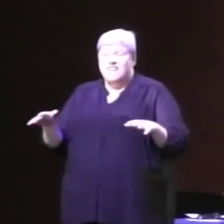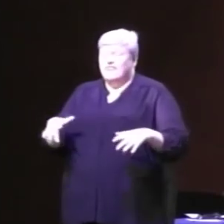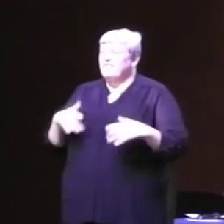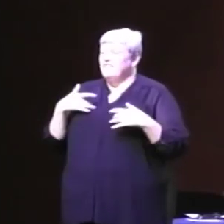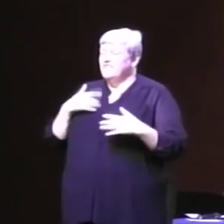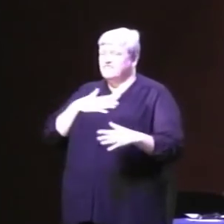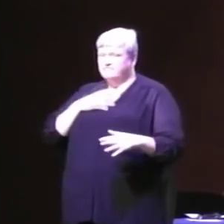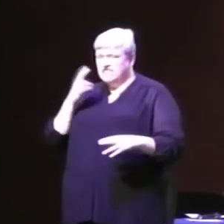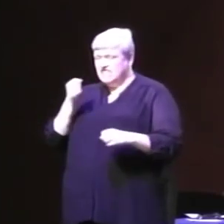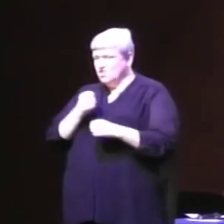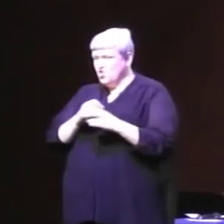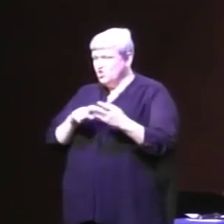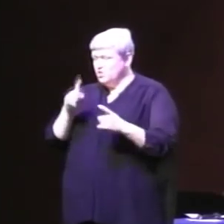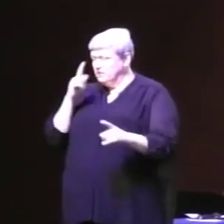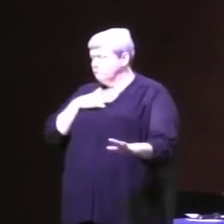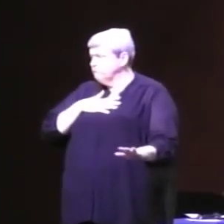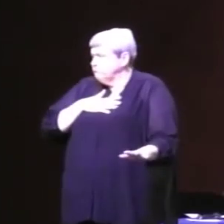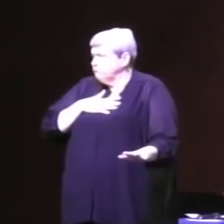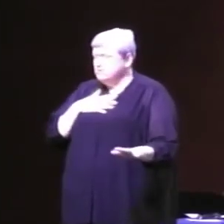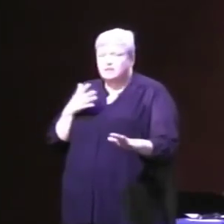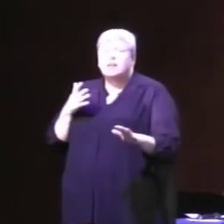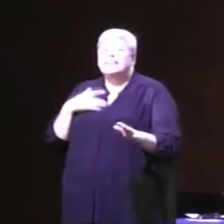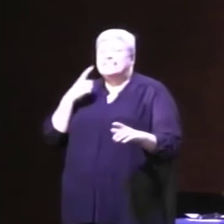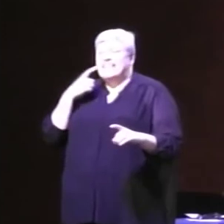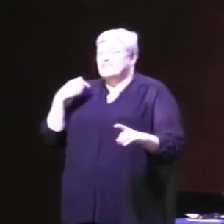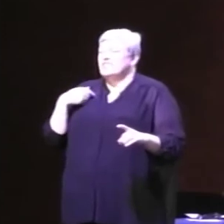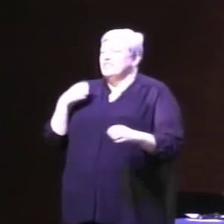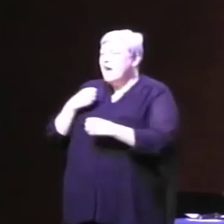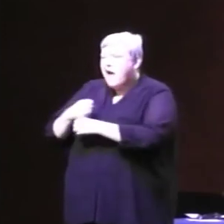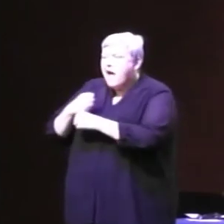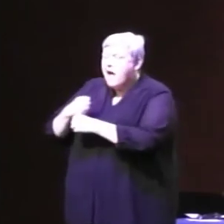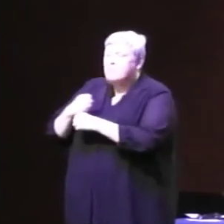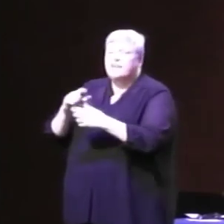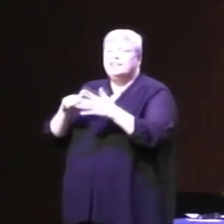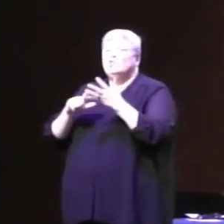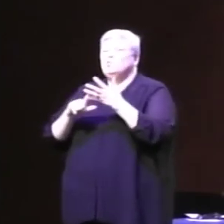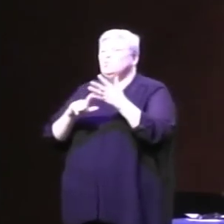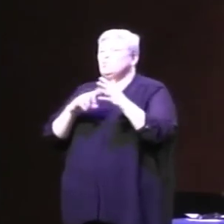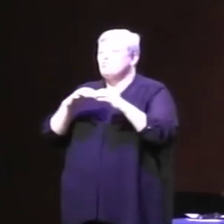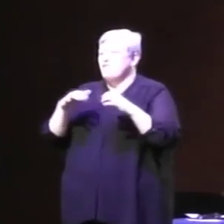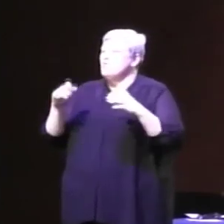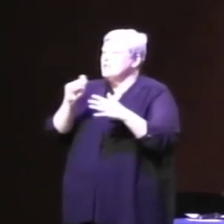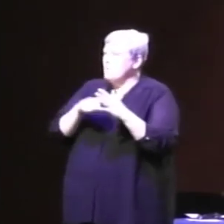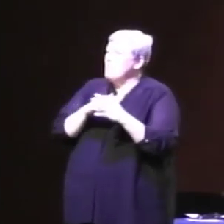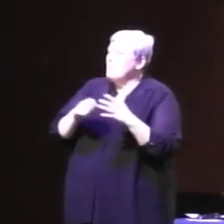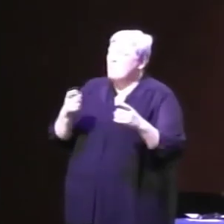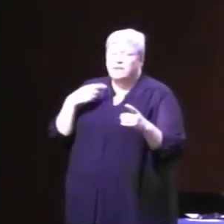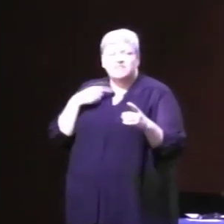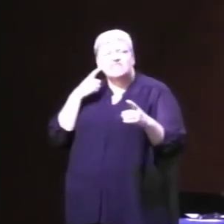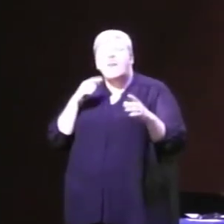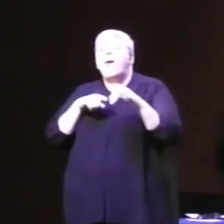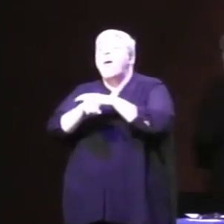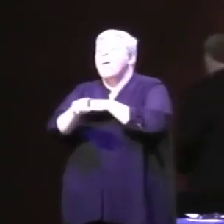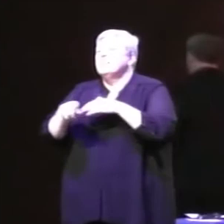always sinks when I see George Osborne, but yesterday he was campaigning on the EU referendum, claiming that a Brexit would cost